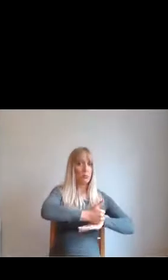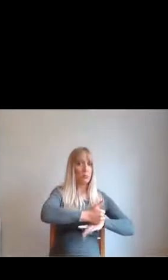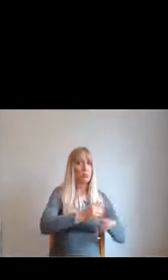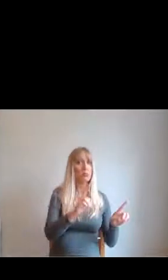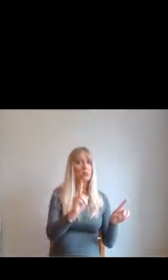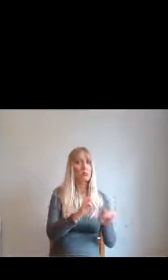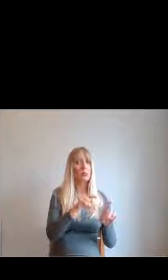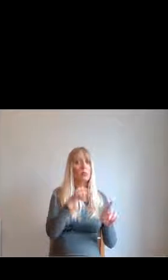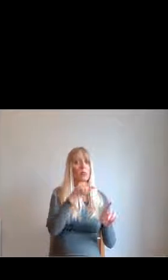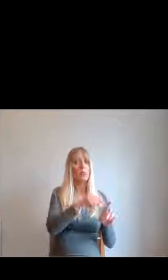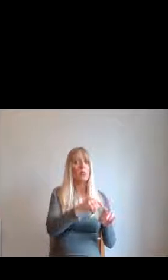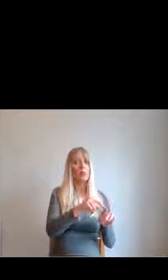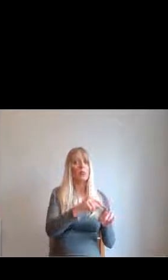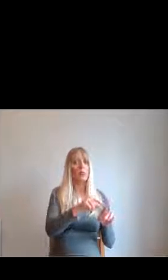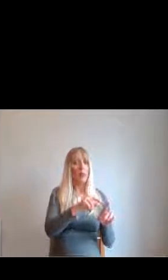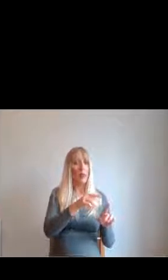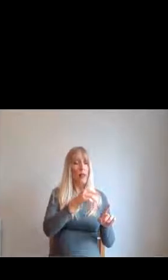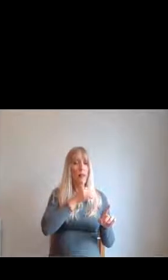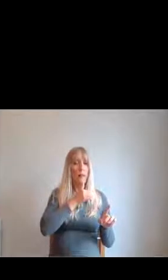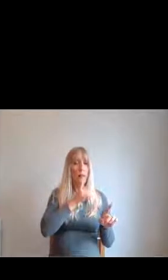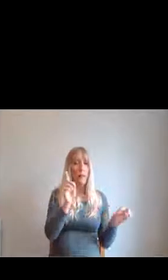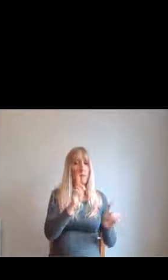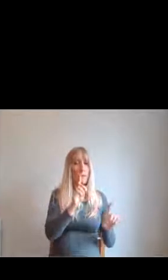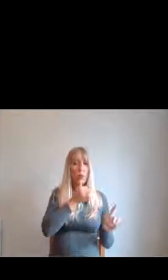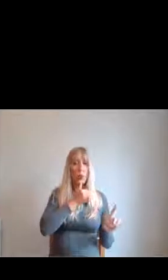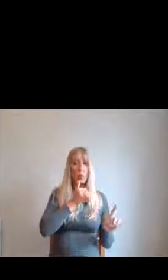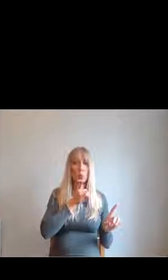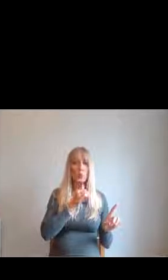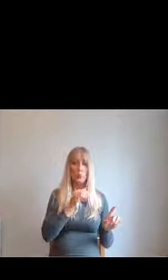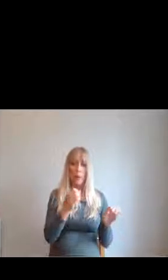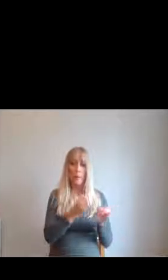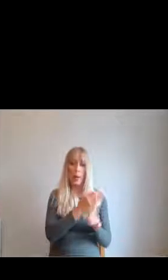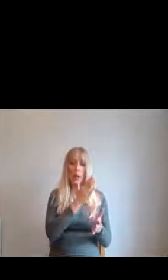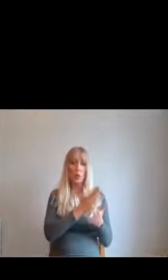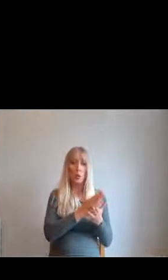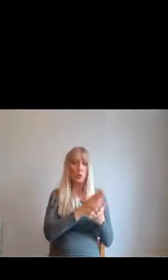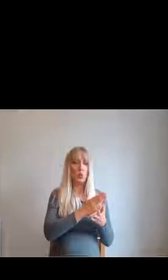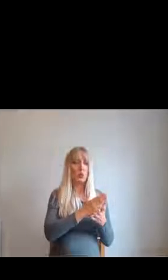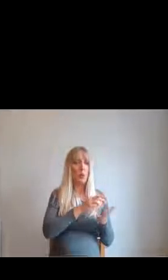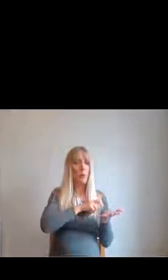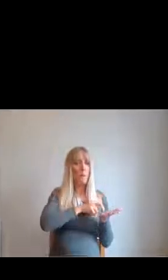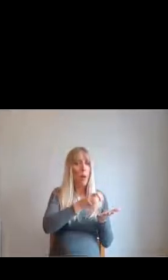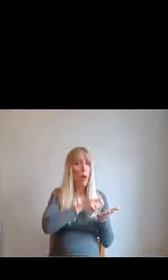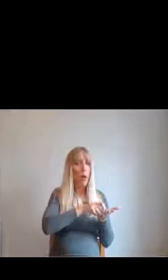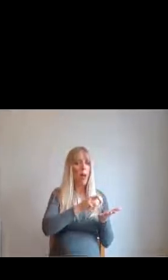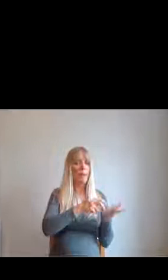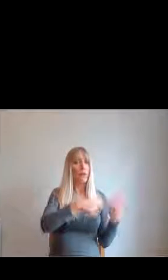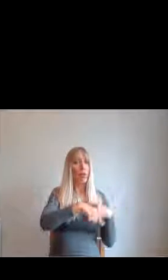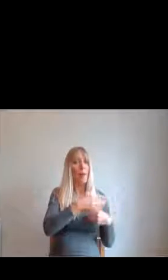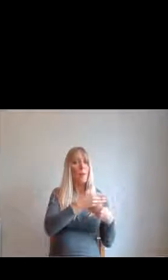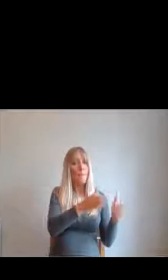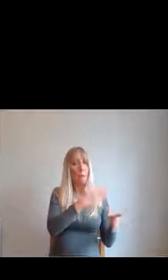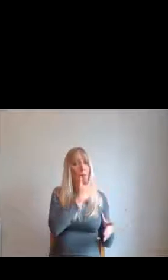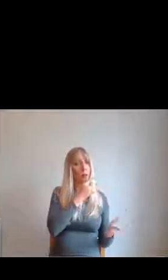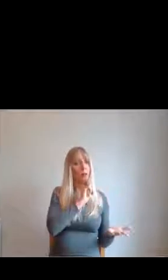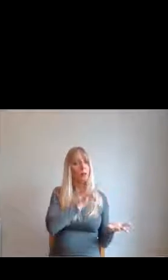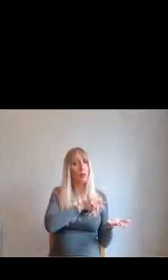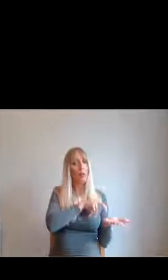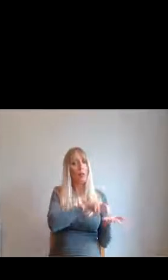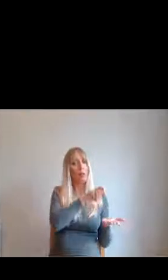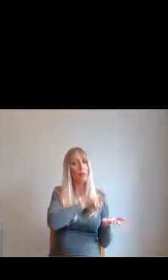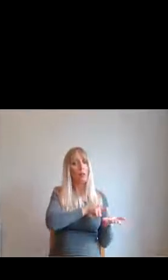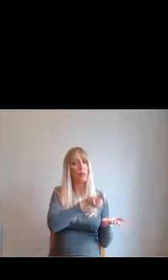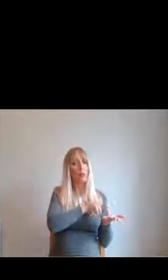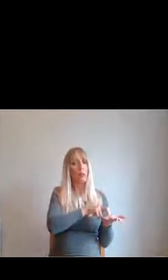Centre. This would be landscaped to match the current site and would connect to existing paths. The replacement land would be designed to complement